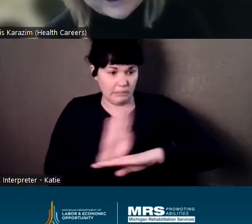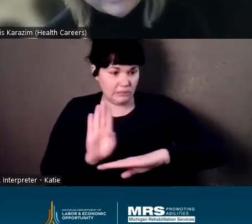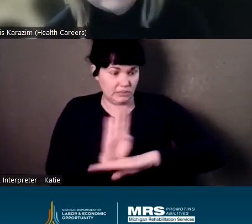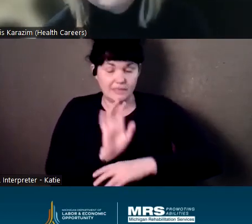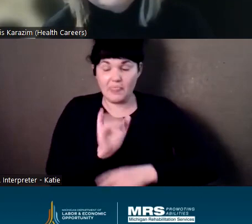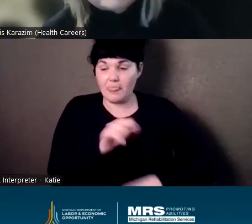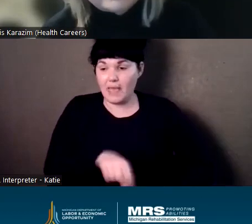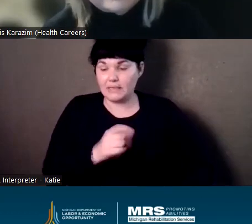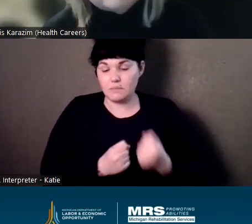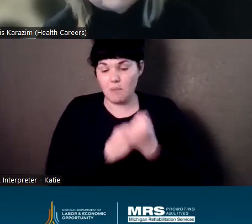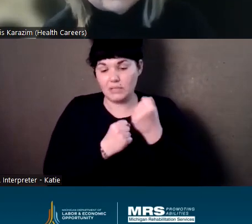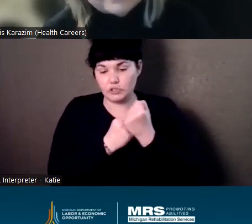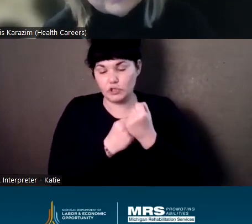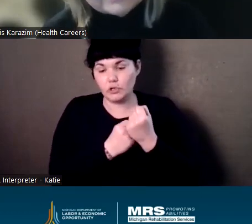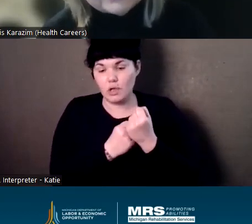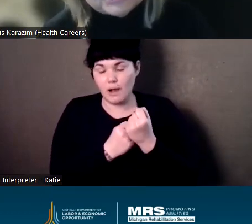sponsoring